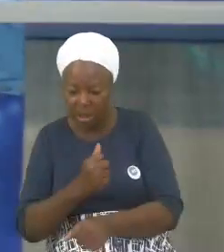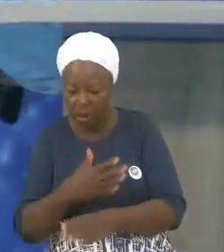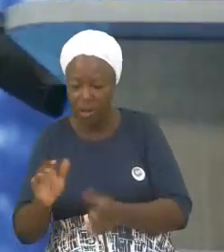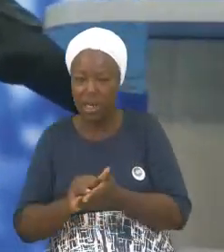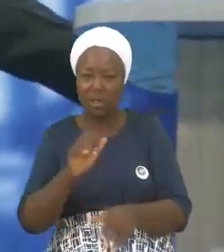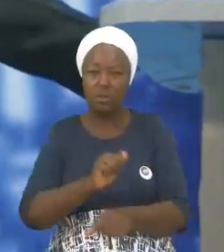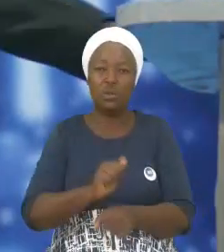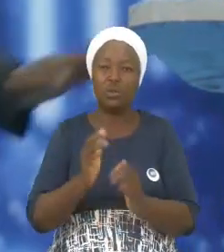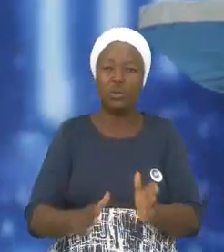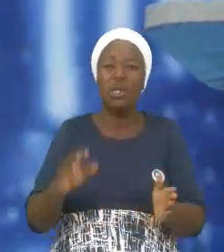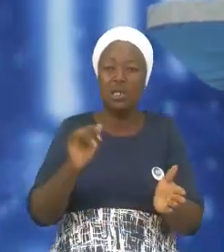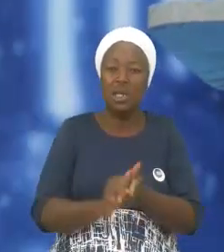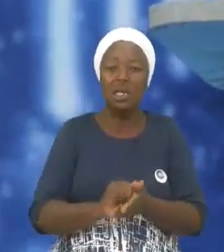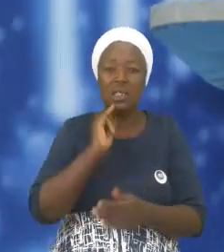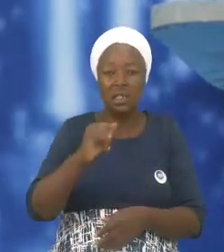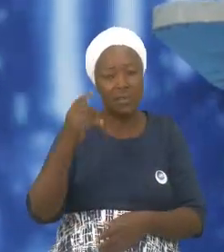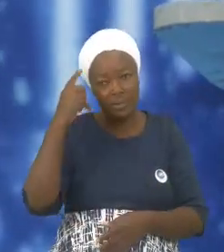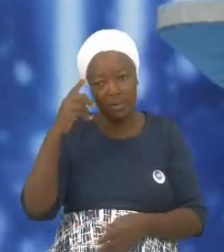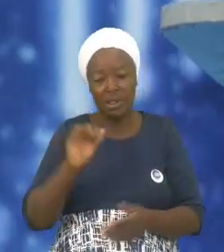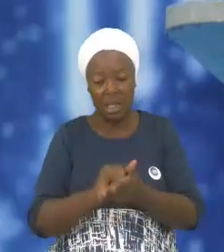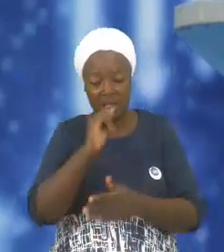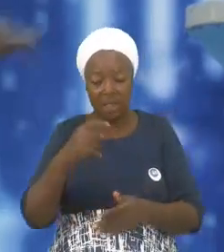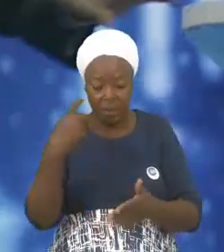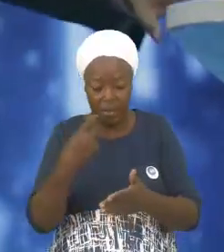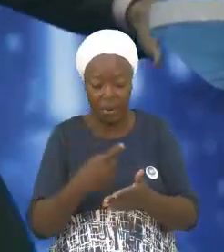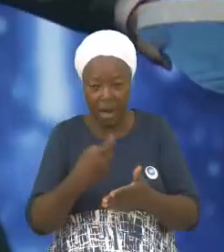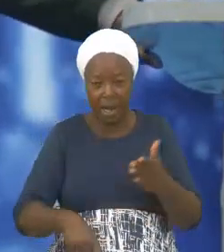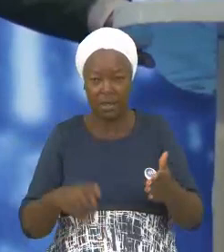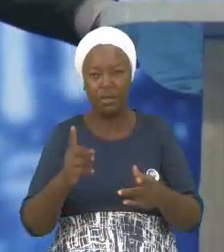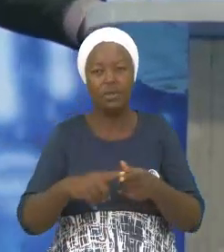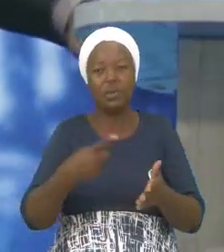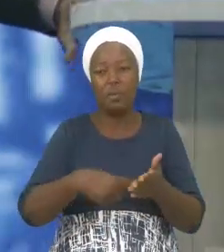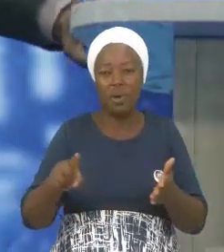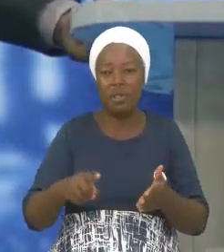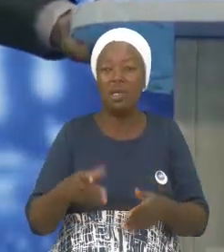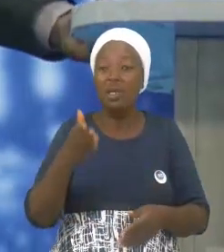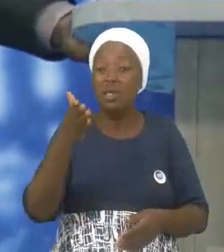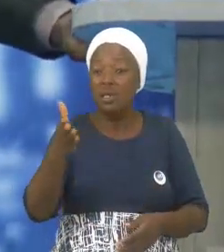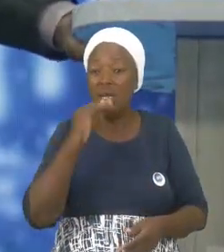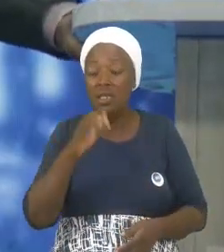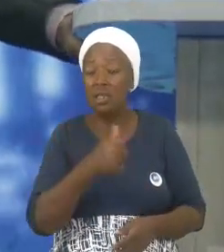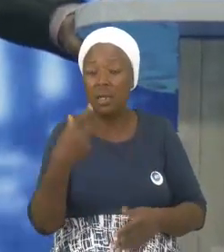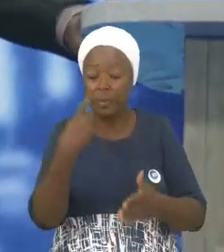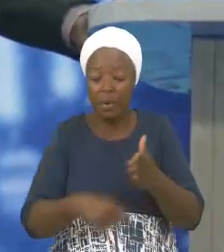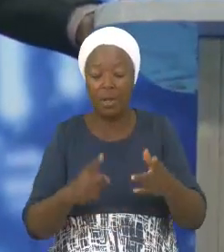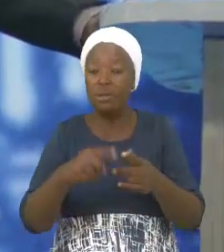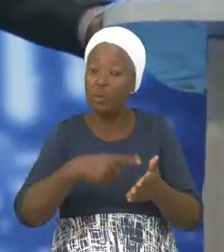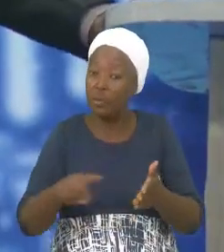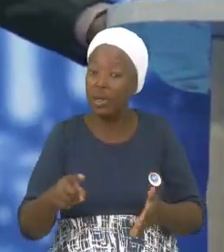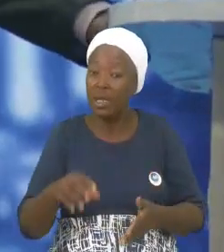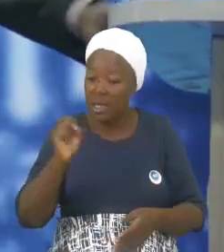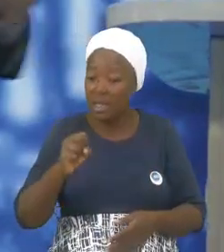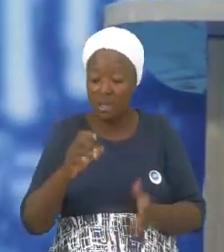in their own case was the price they will pay. There is a price to pay. Yes, he died for